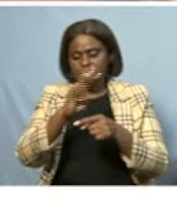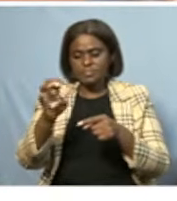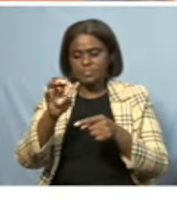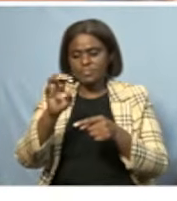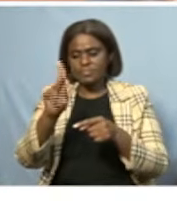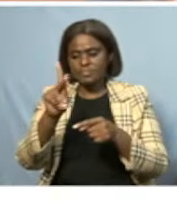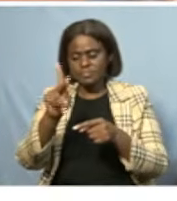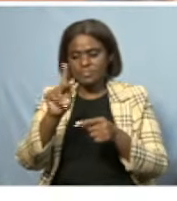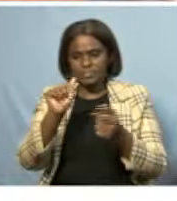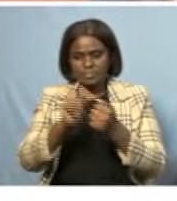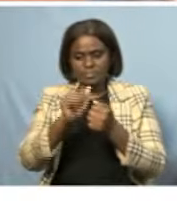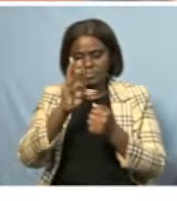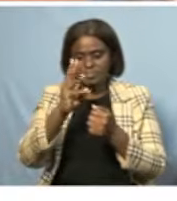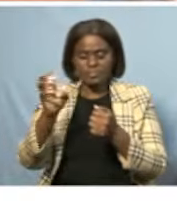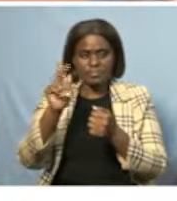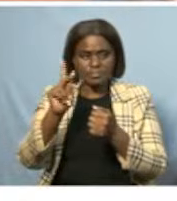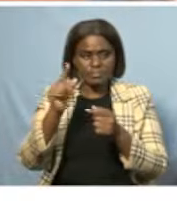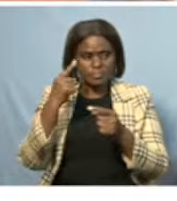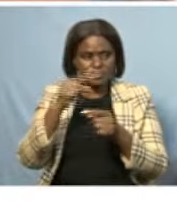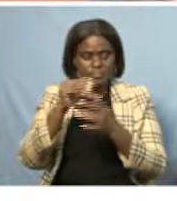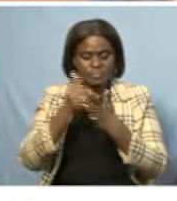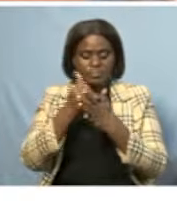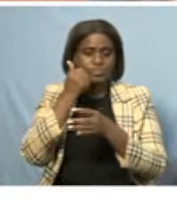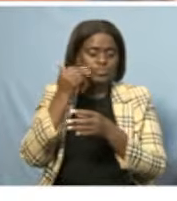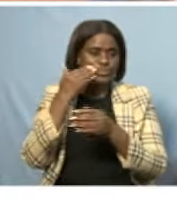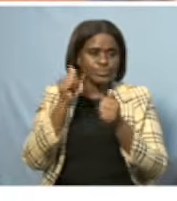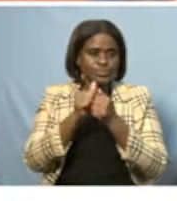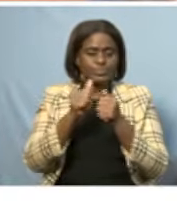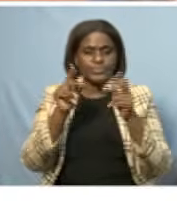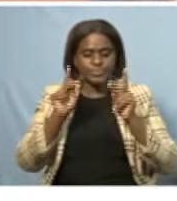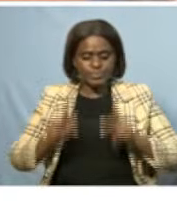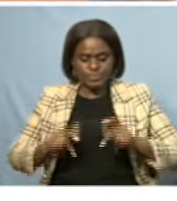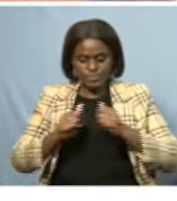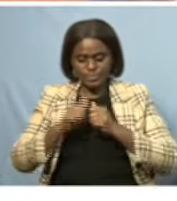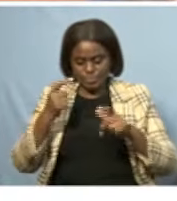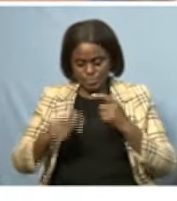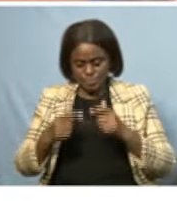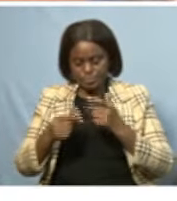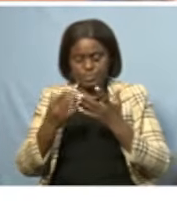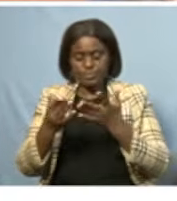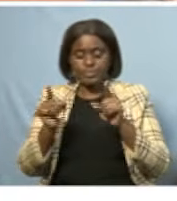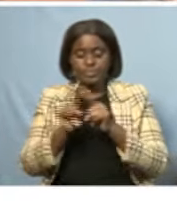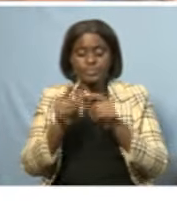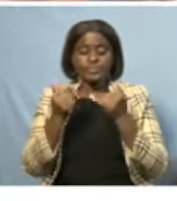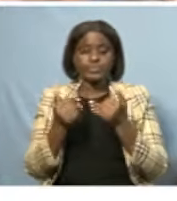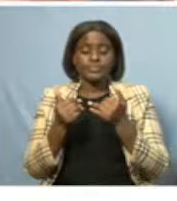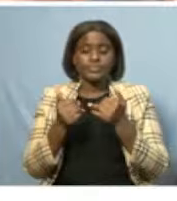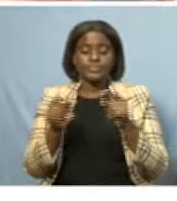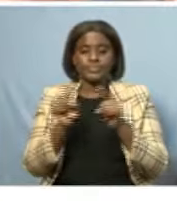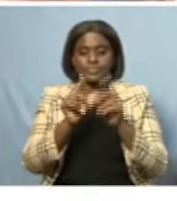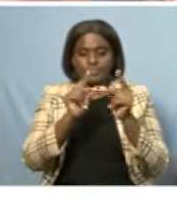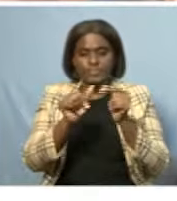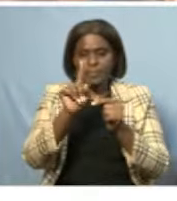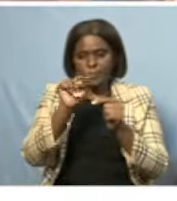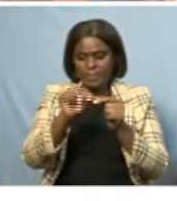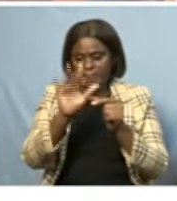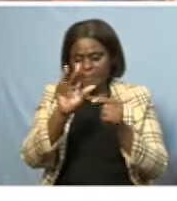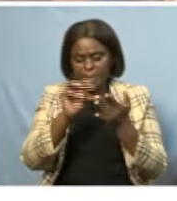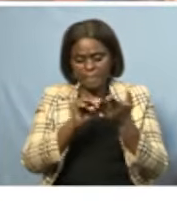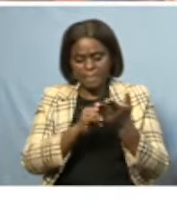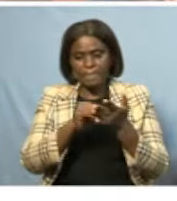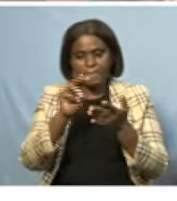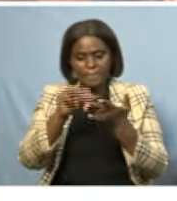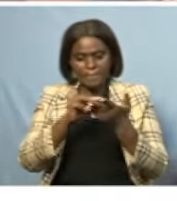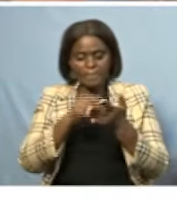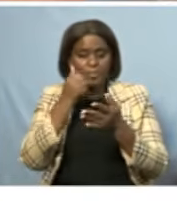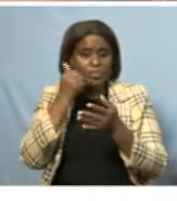kwacha and 600 kwacha for households with persons with disabilities, now reaching 1.5 million